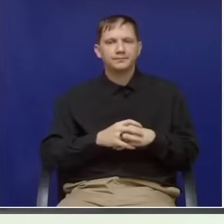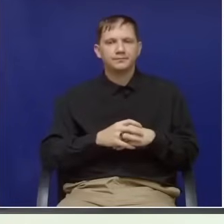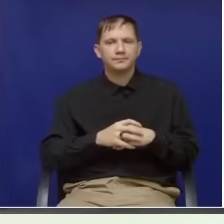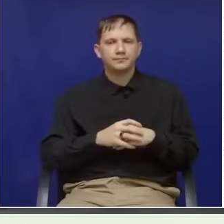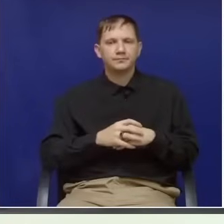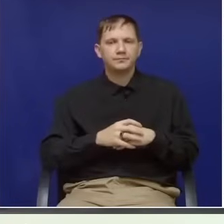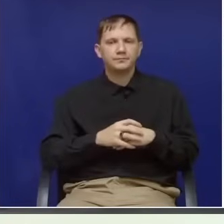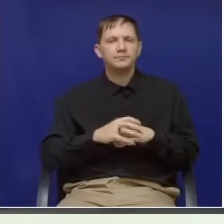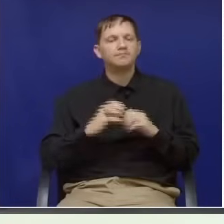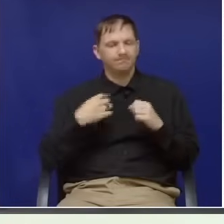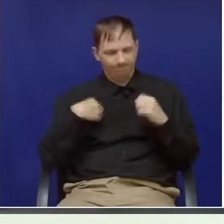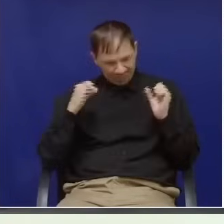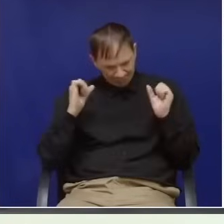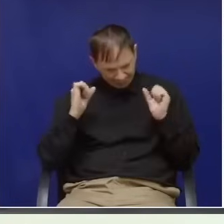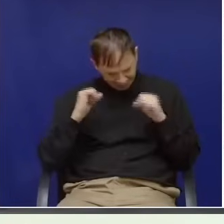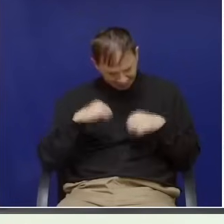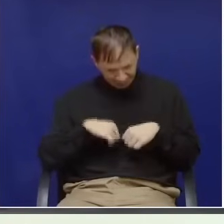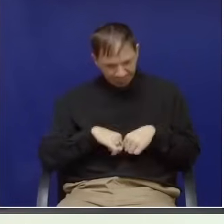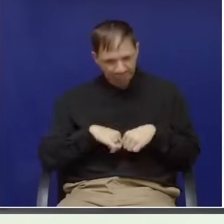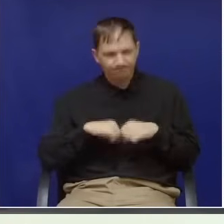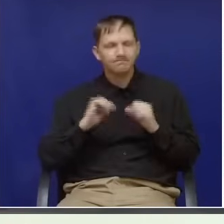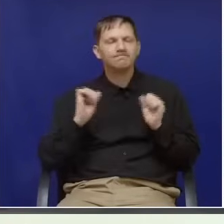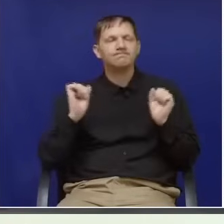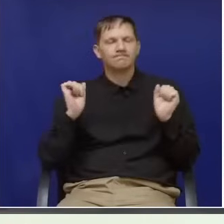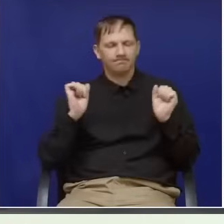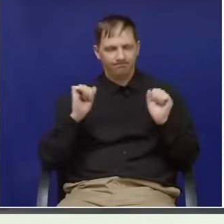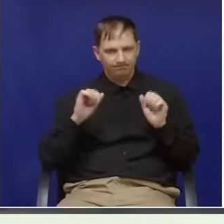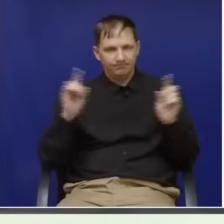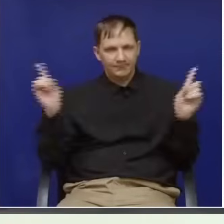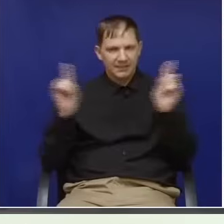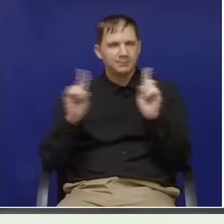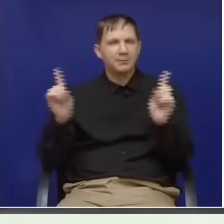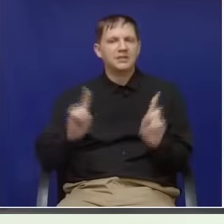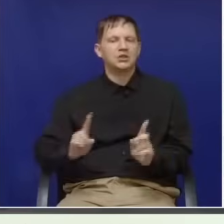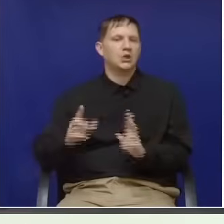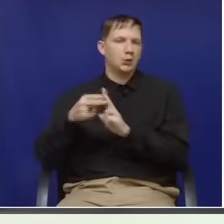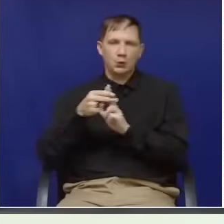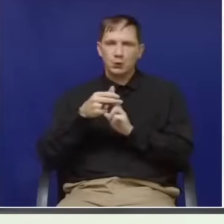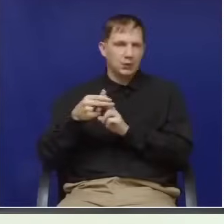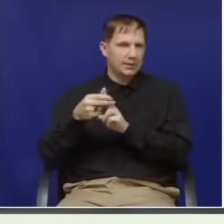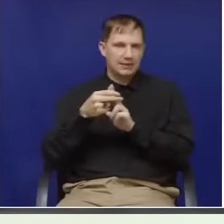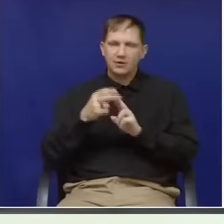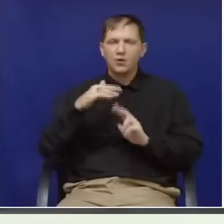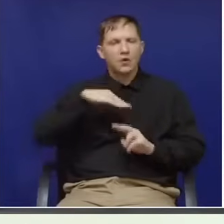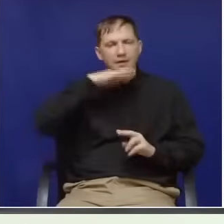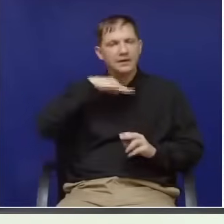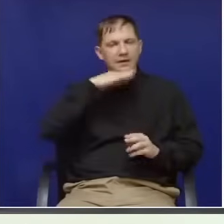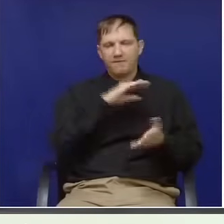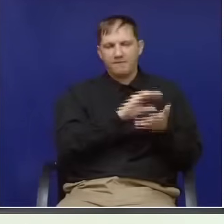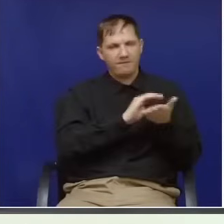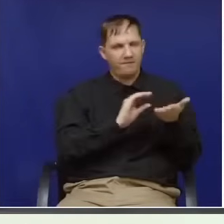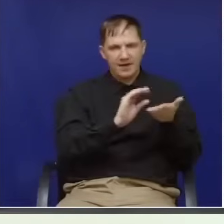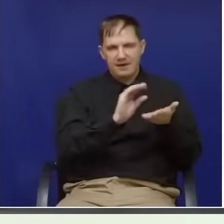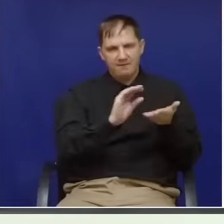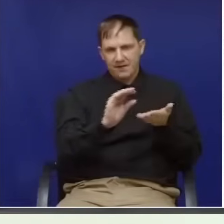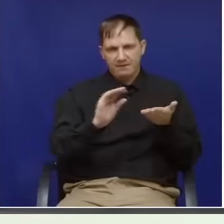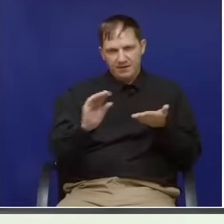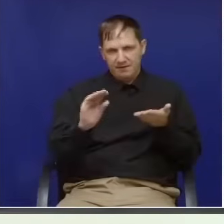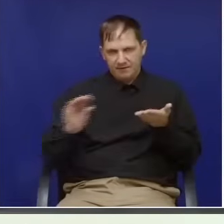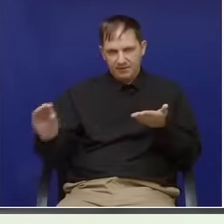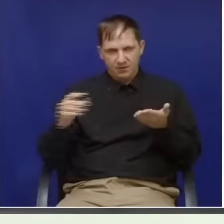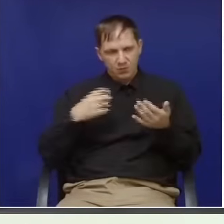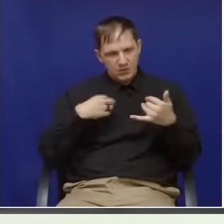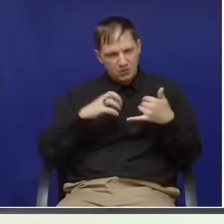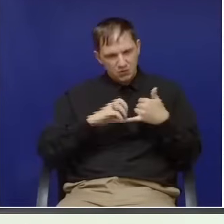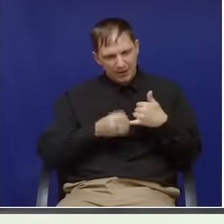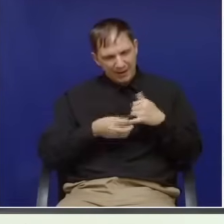We do agree that the units are not appropriately funded, and we are doing